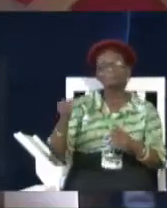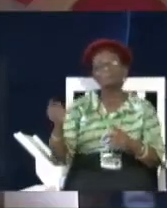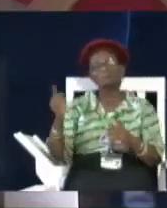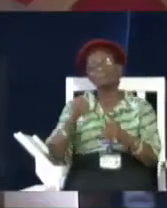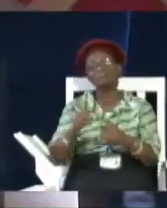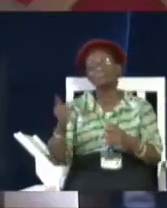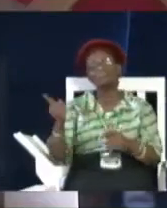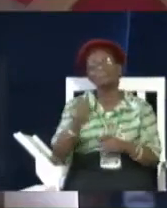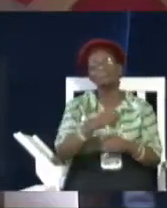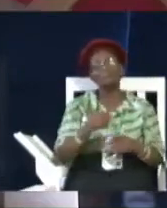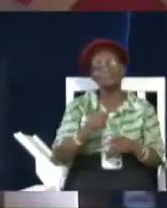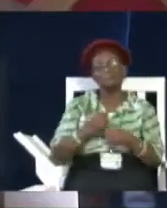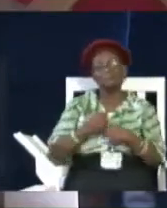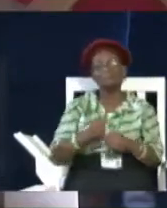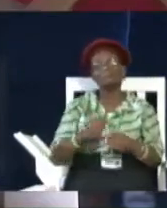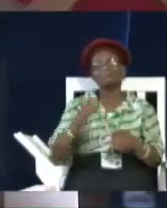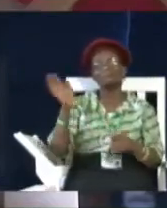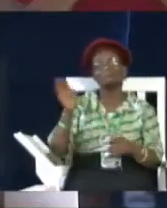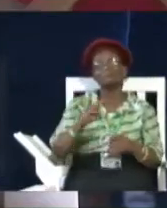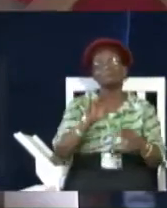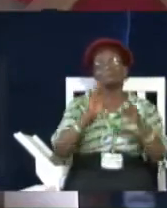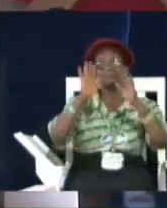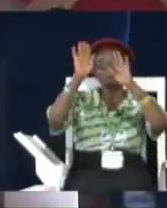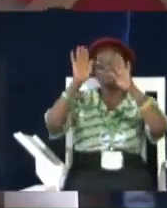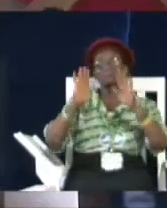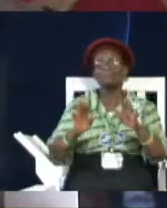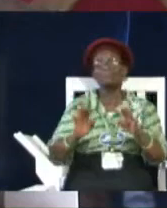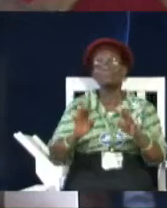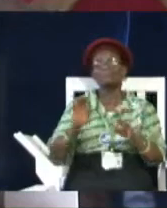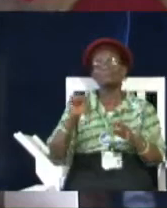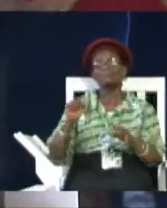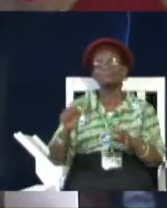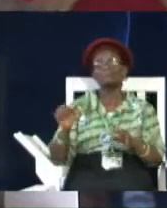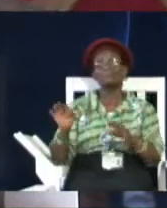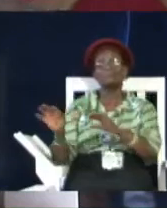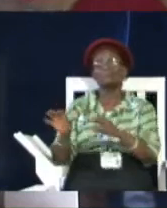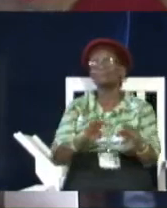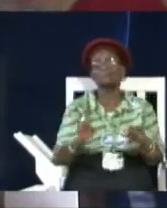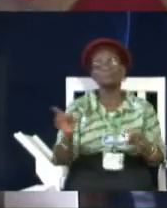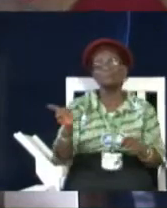Do you want to be sad for another couple of days?